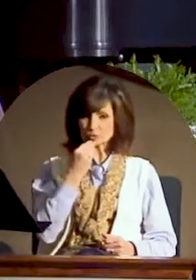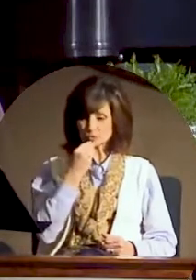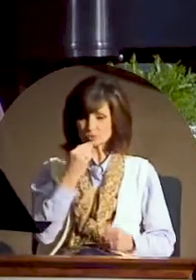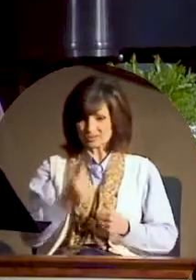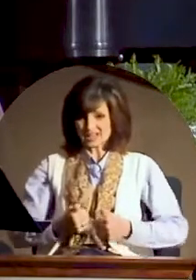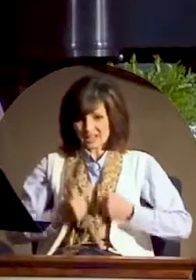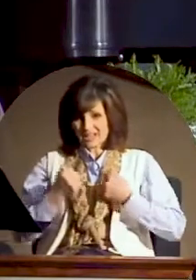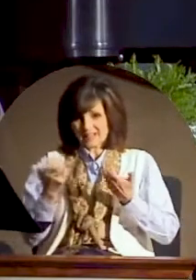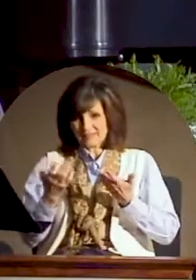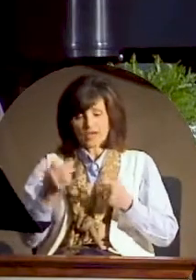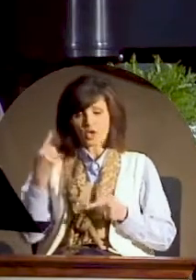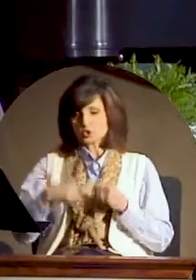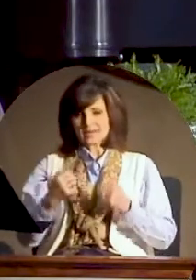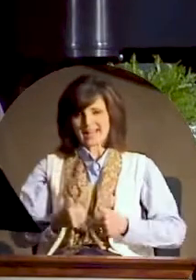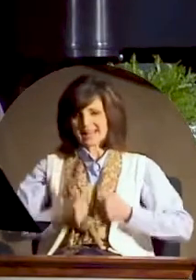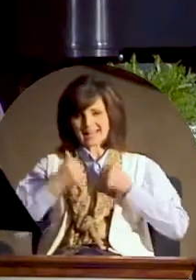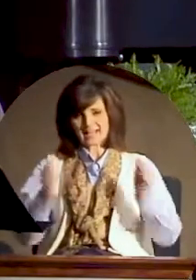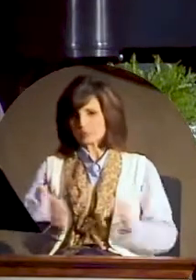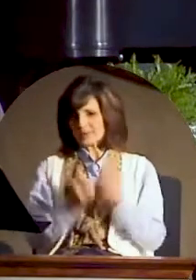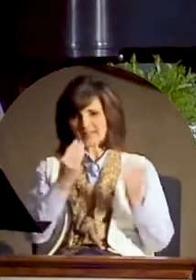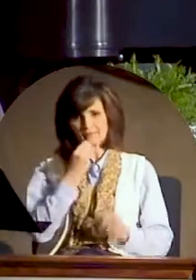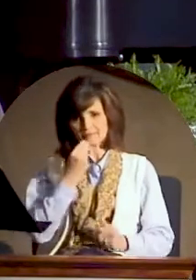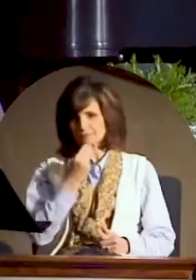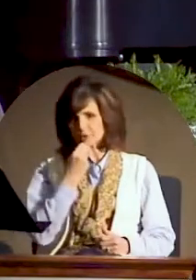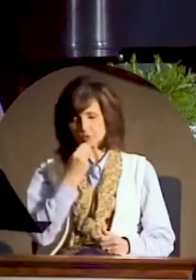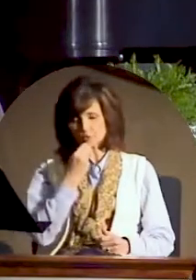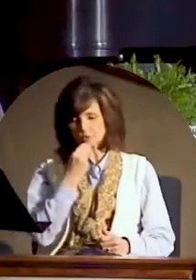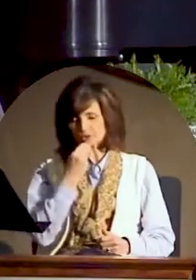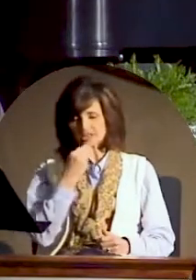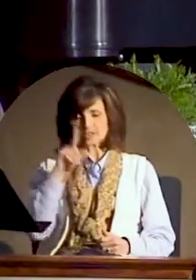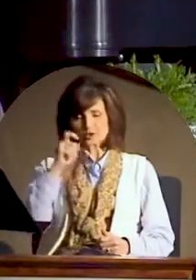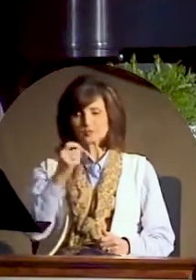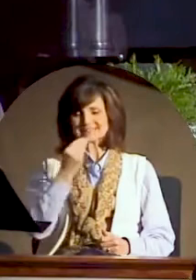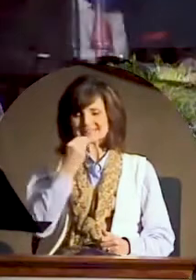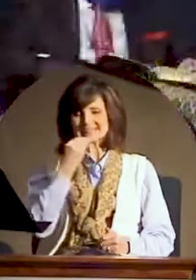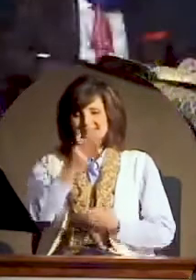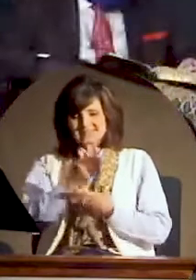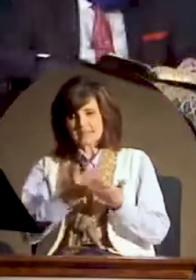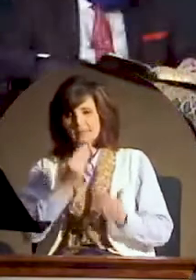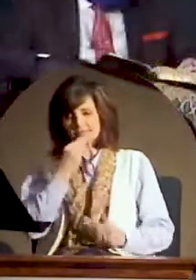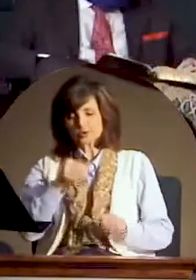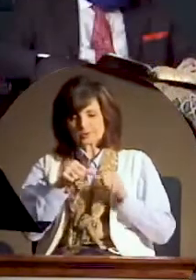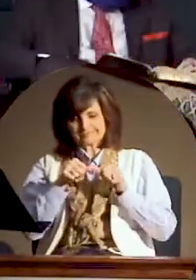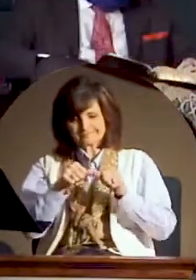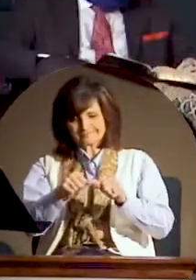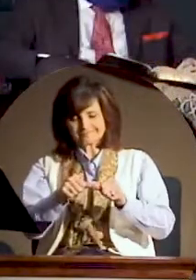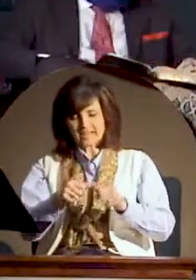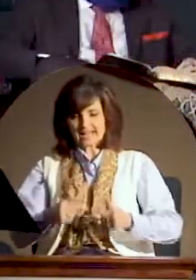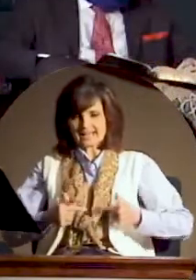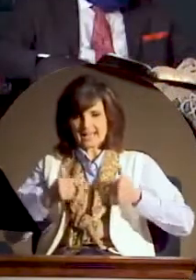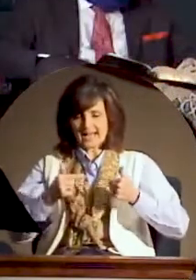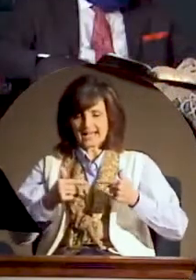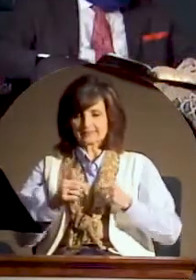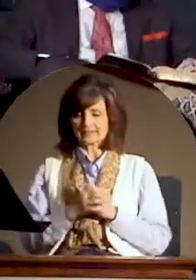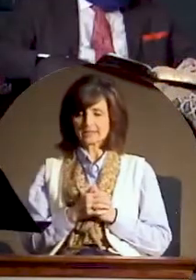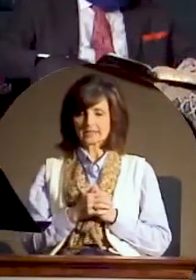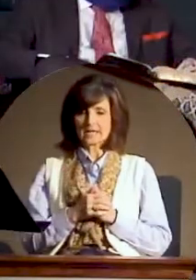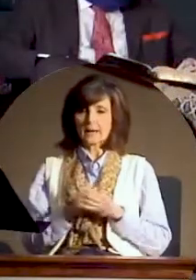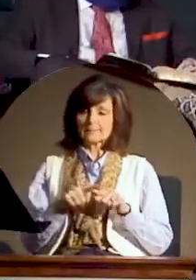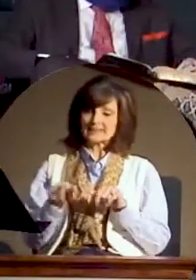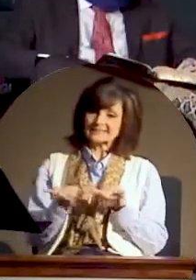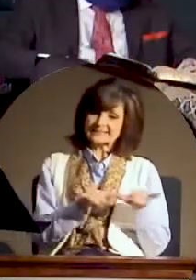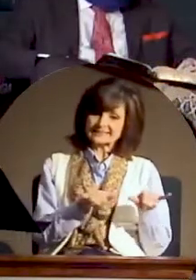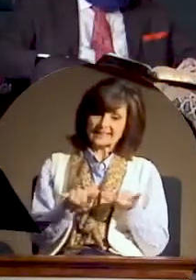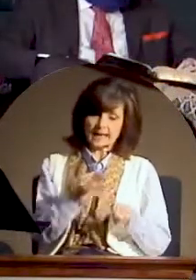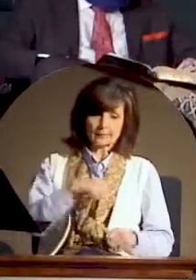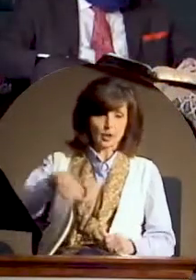physical life. You can't live without food, taking in a certain amount of food to sustain physical life. But in like manner,